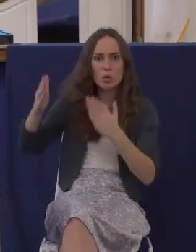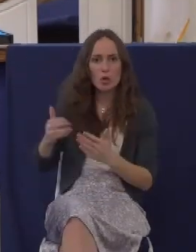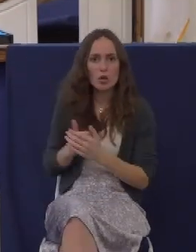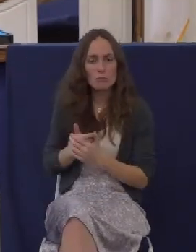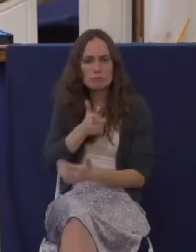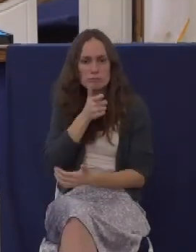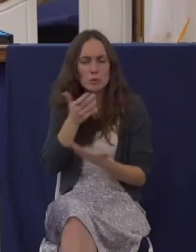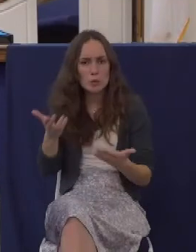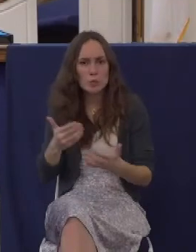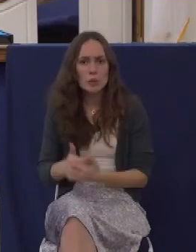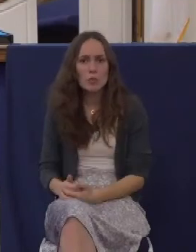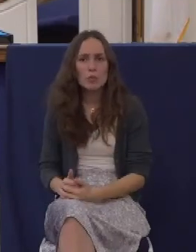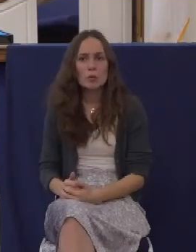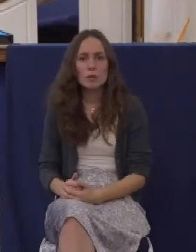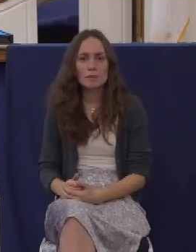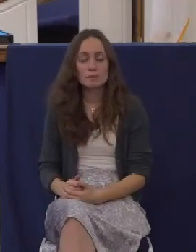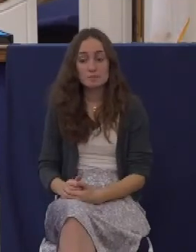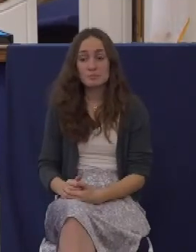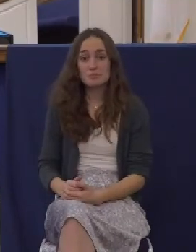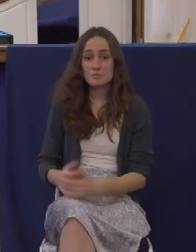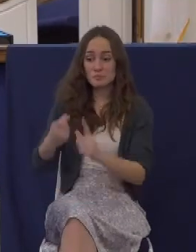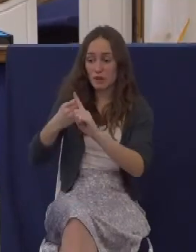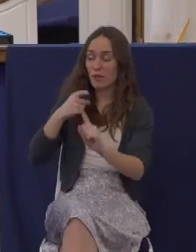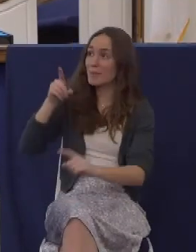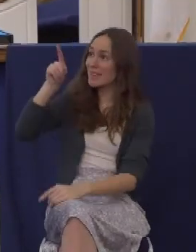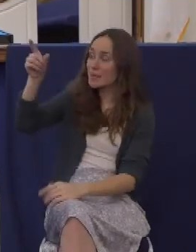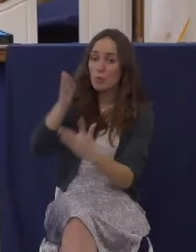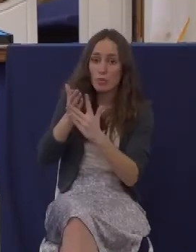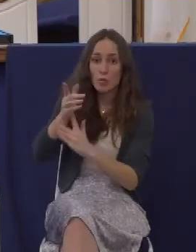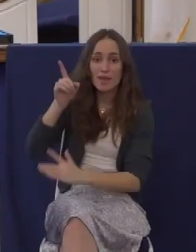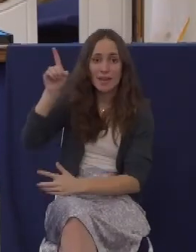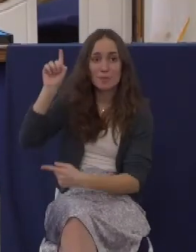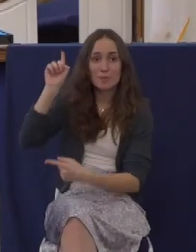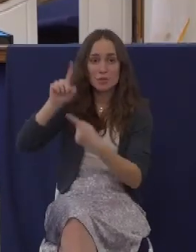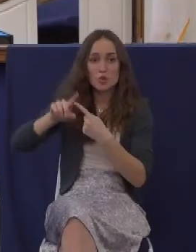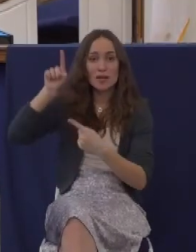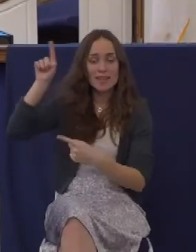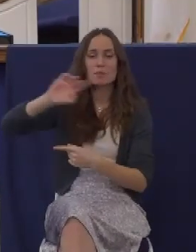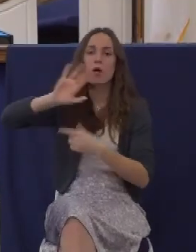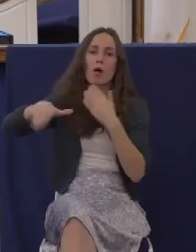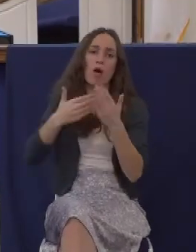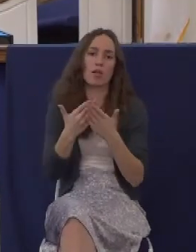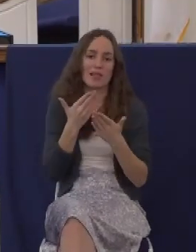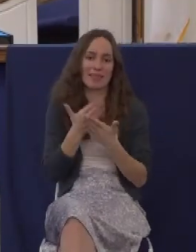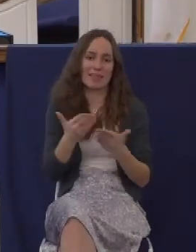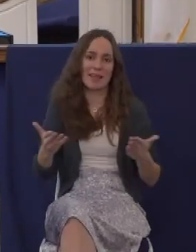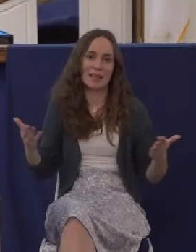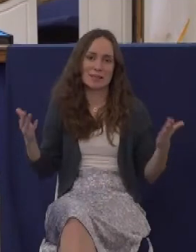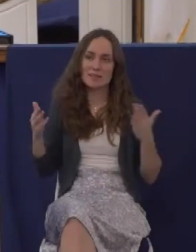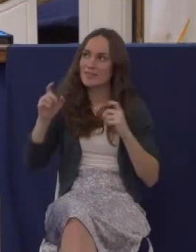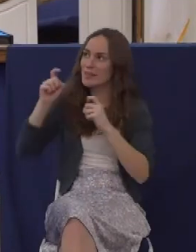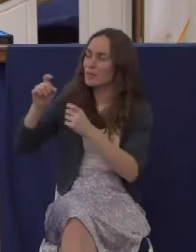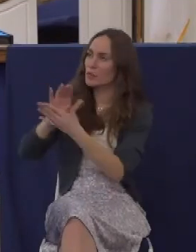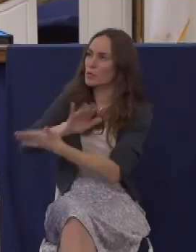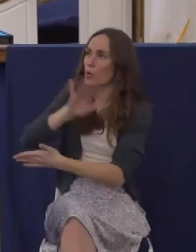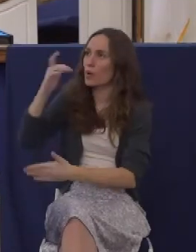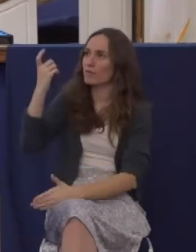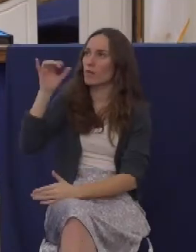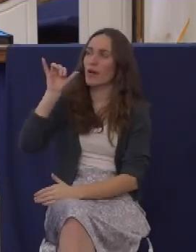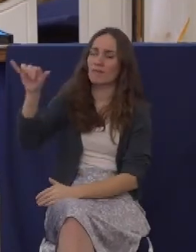recompense unto him again? For of him, and through him, and to him are all things, to whom be glory forever.